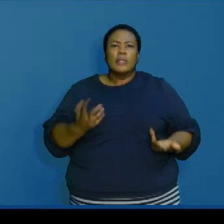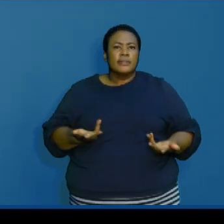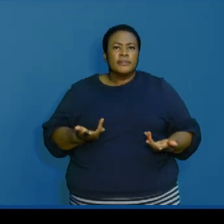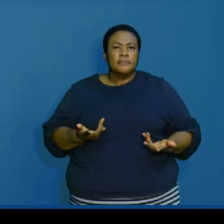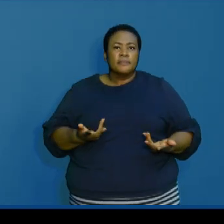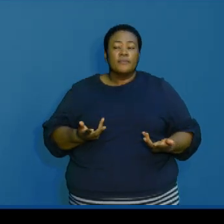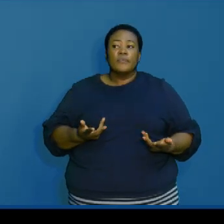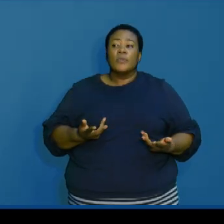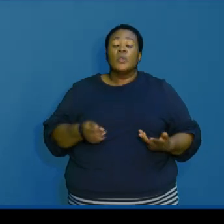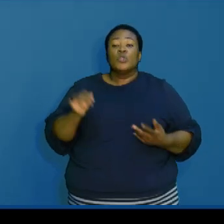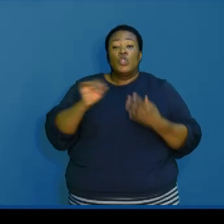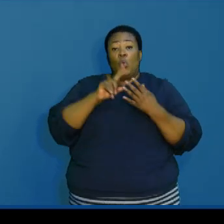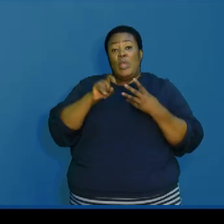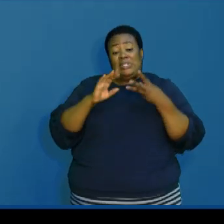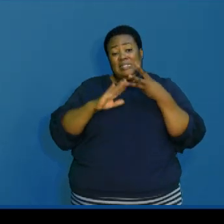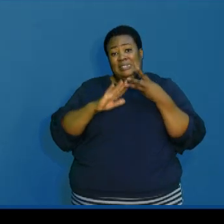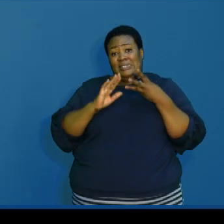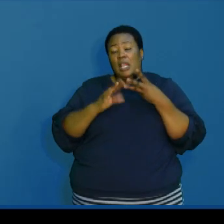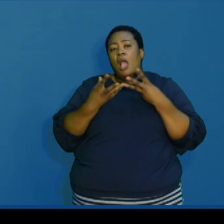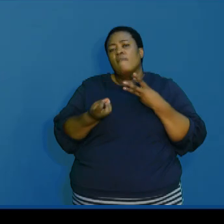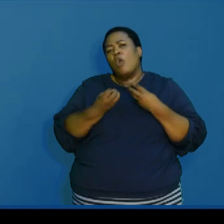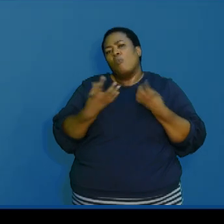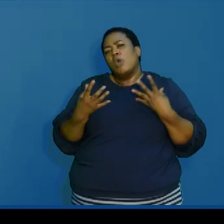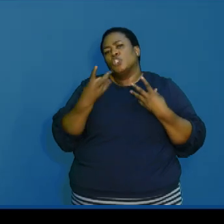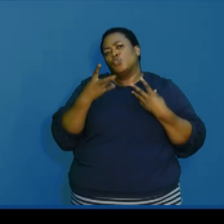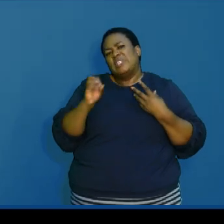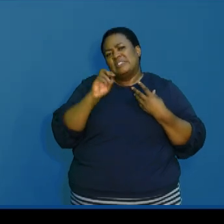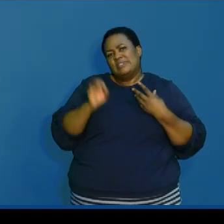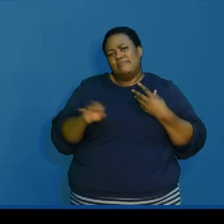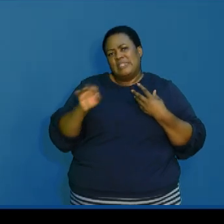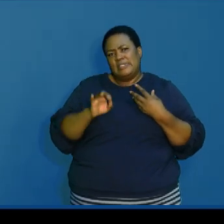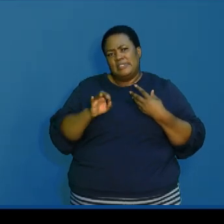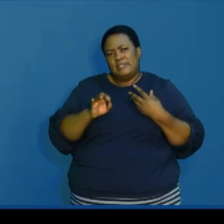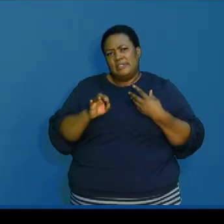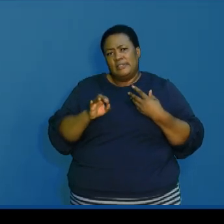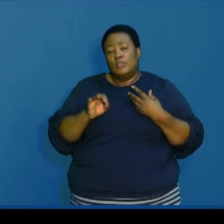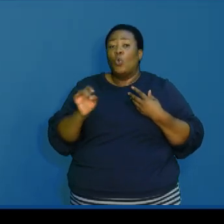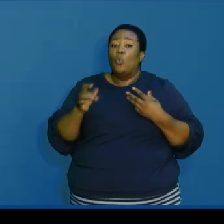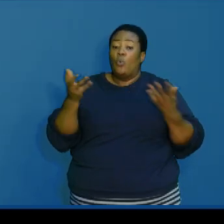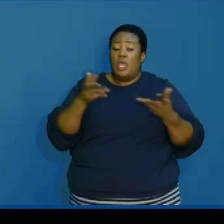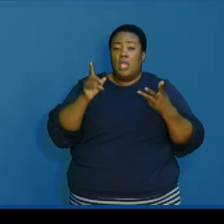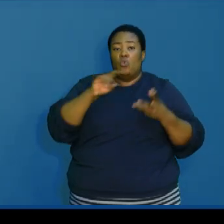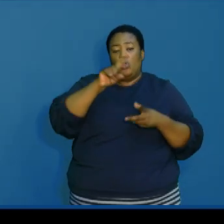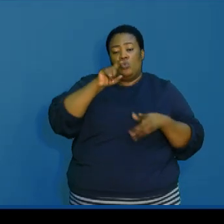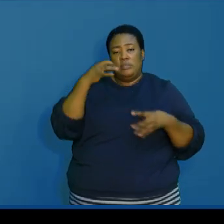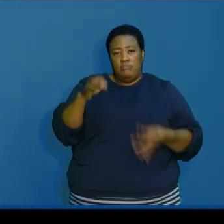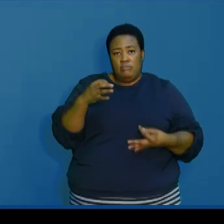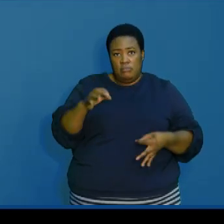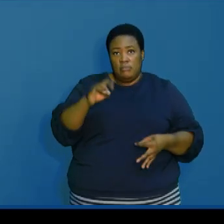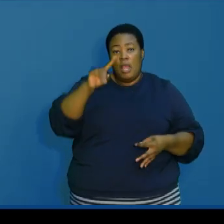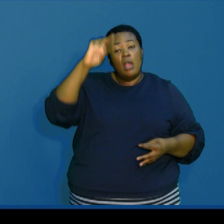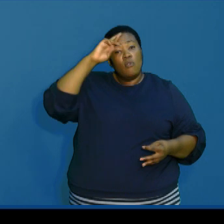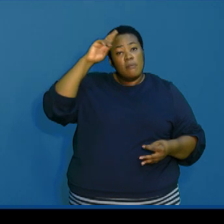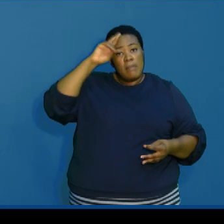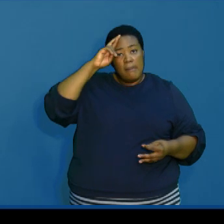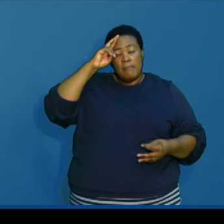carry 20% of the paper, of the questions. So please remember that you need to